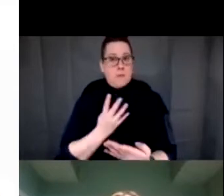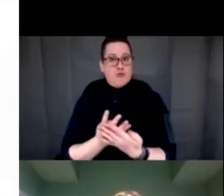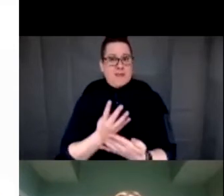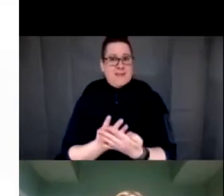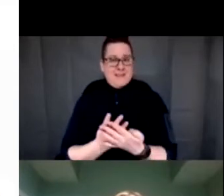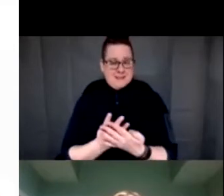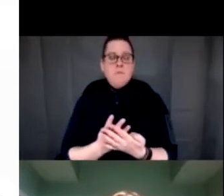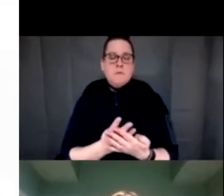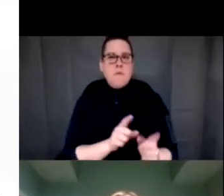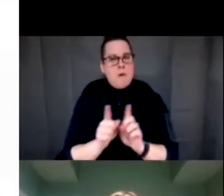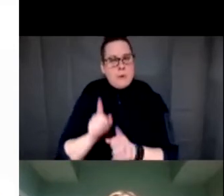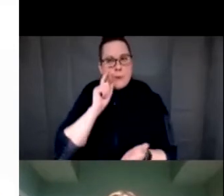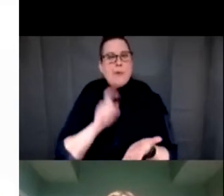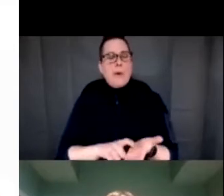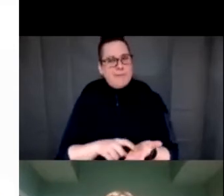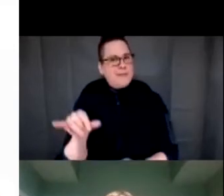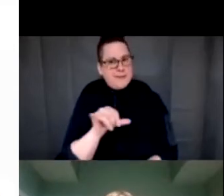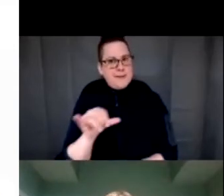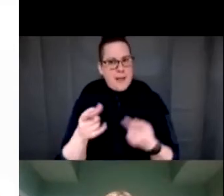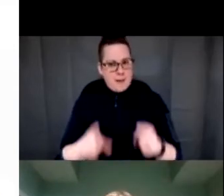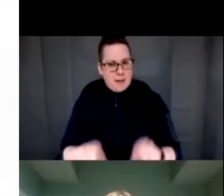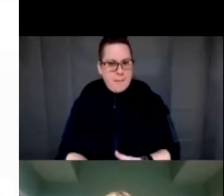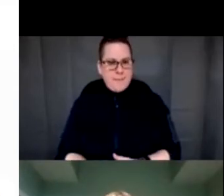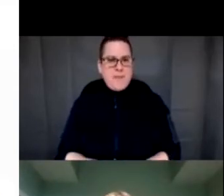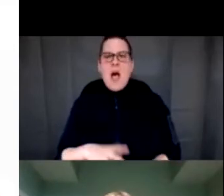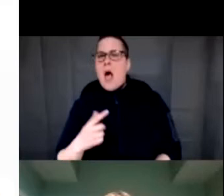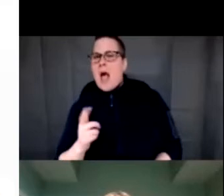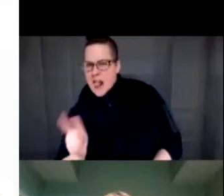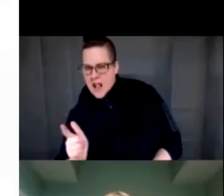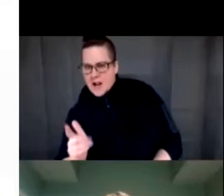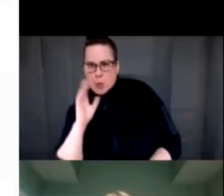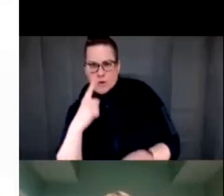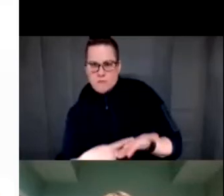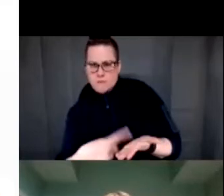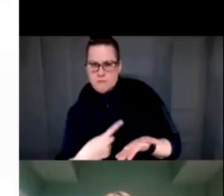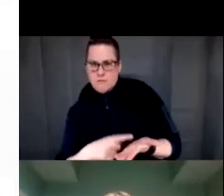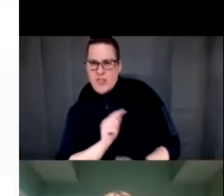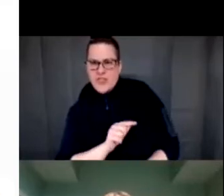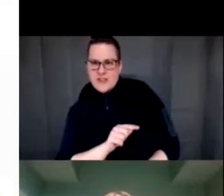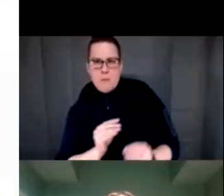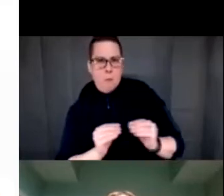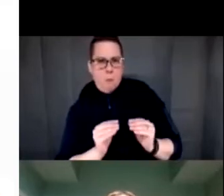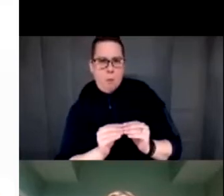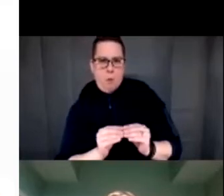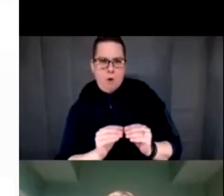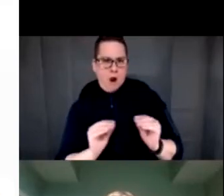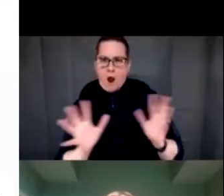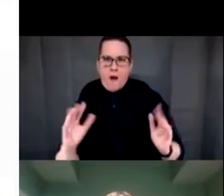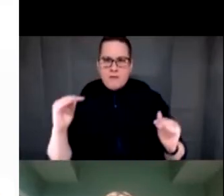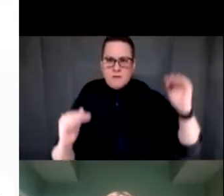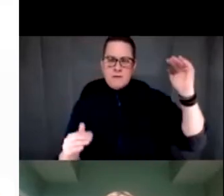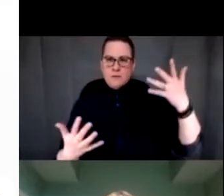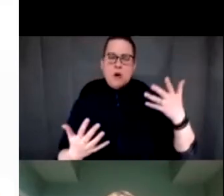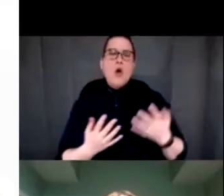also do see that. I'm going to come back in a little while too, because obviously there's a big discrepancy between the jails